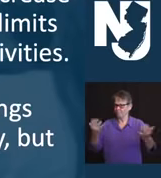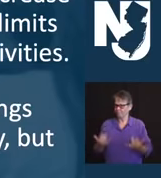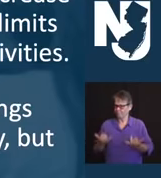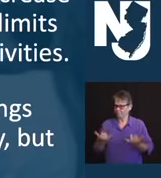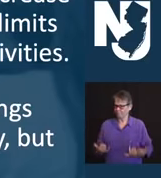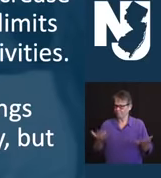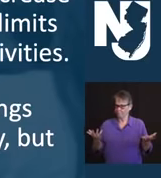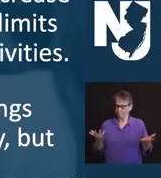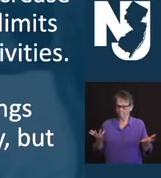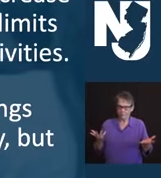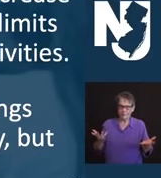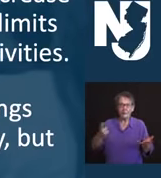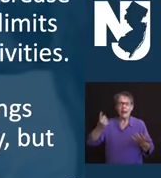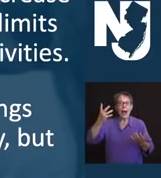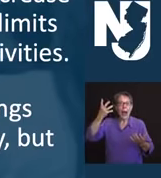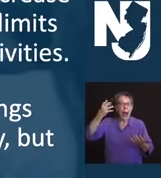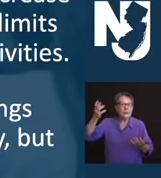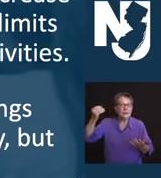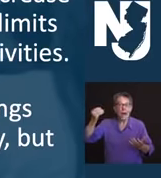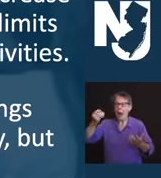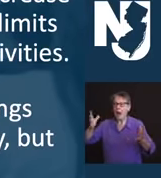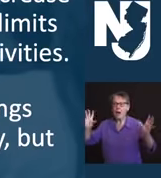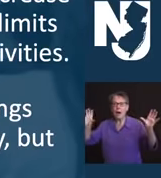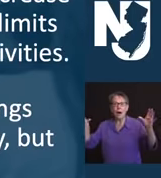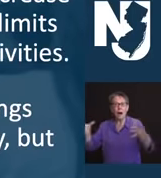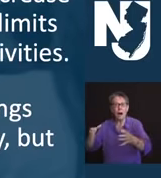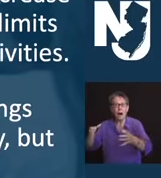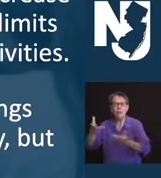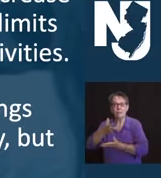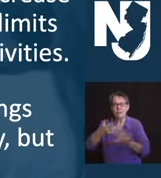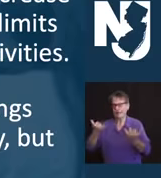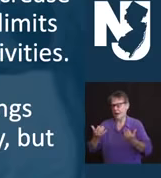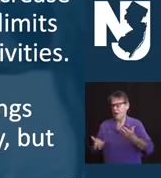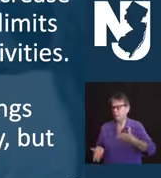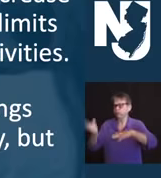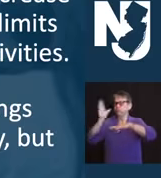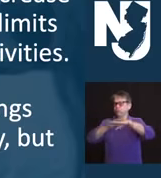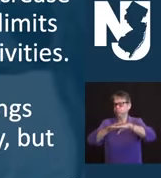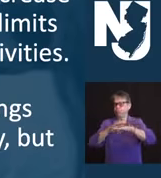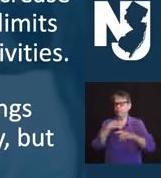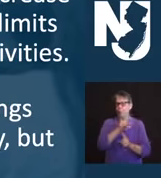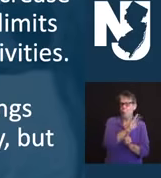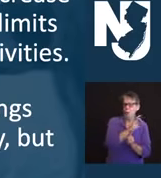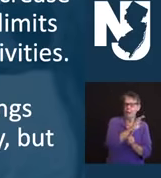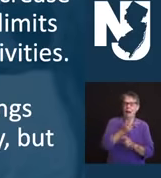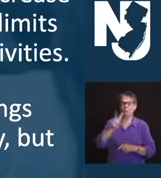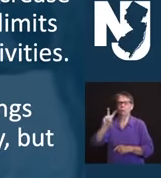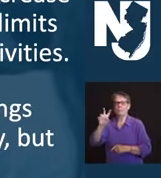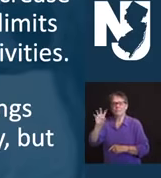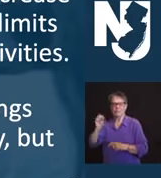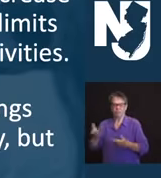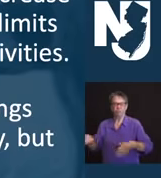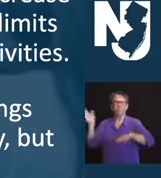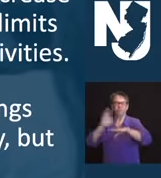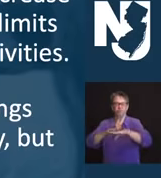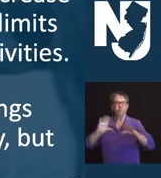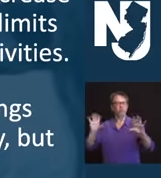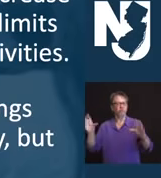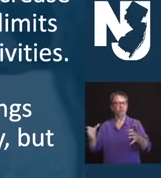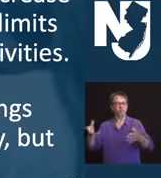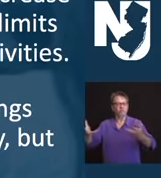Outdoor gatherings may now increase from 100 to 250 persons maximum, and we will continue to have no limits